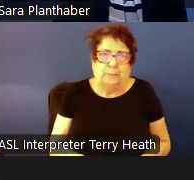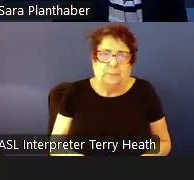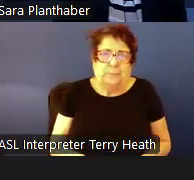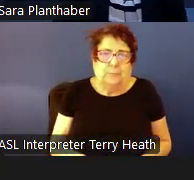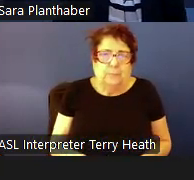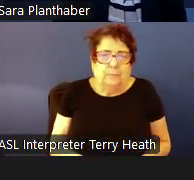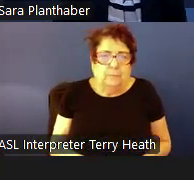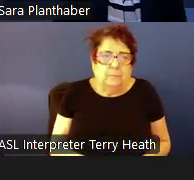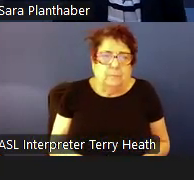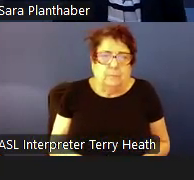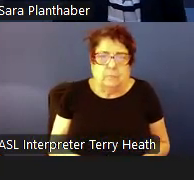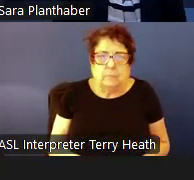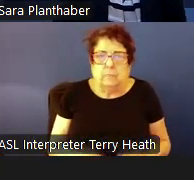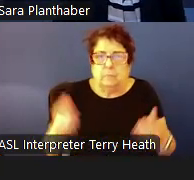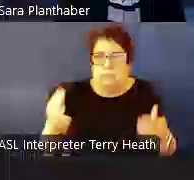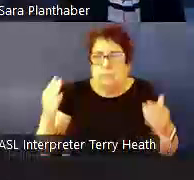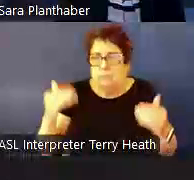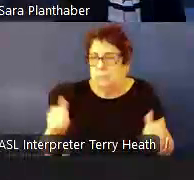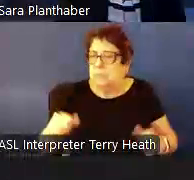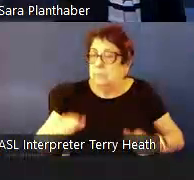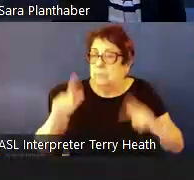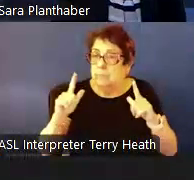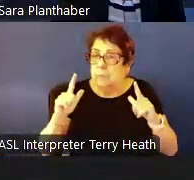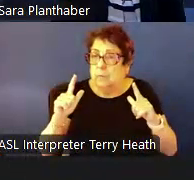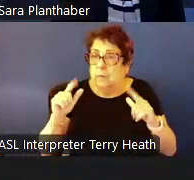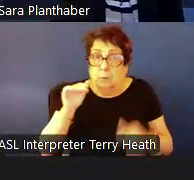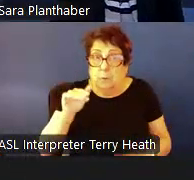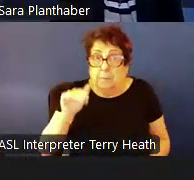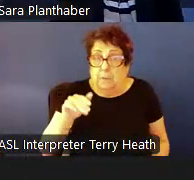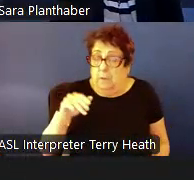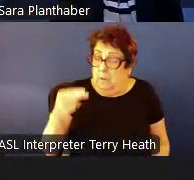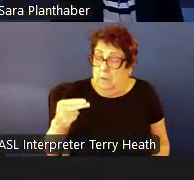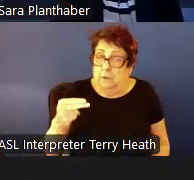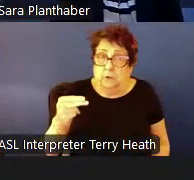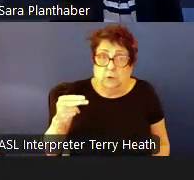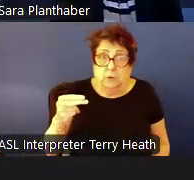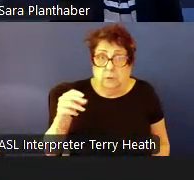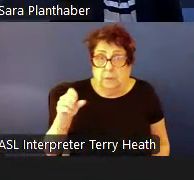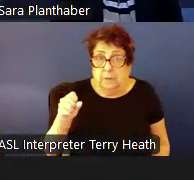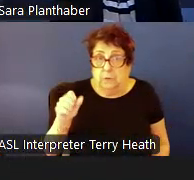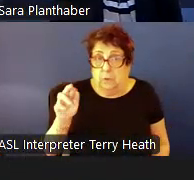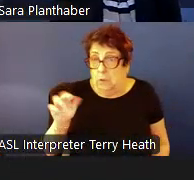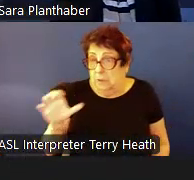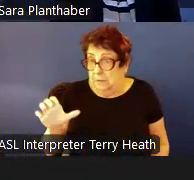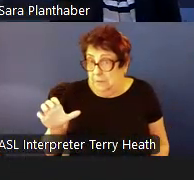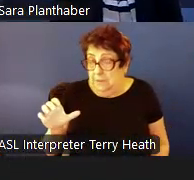And just as a reminder, HSRC is your resource center. So please email them at